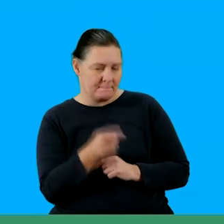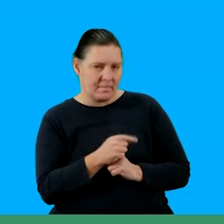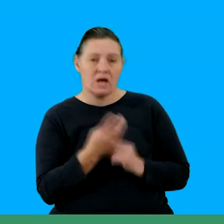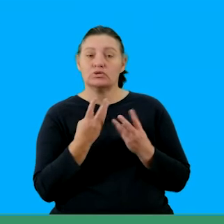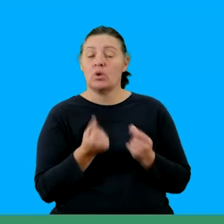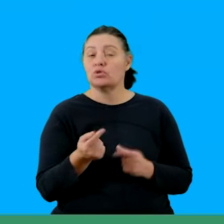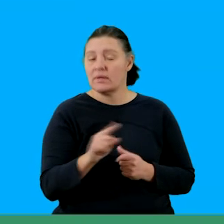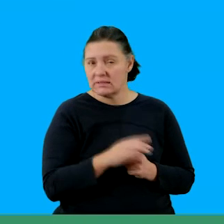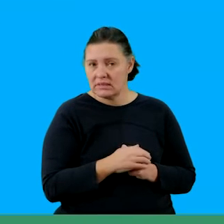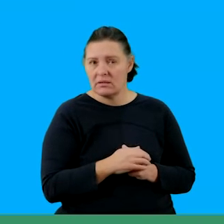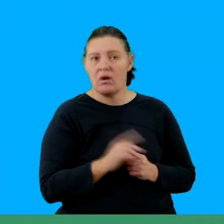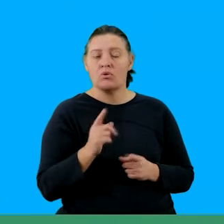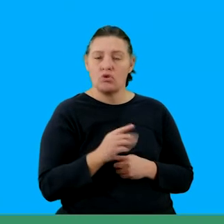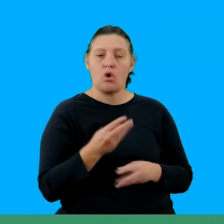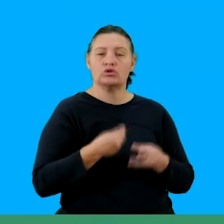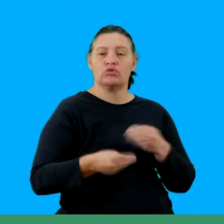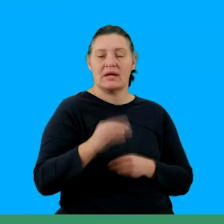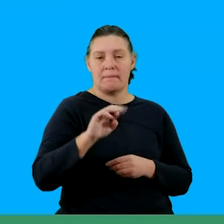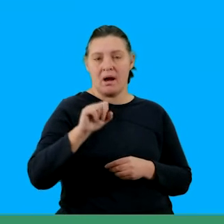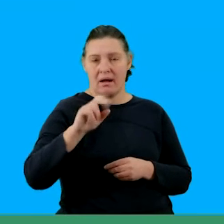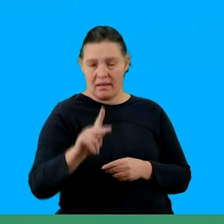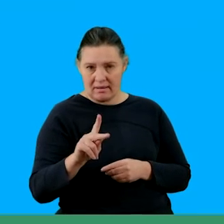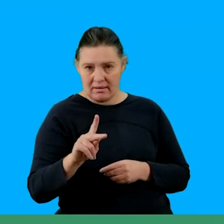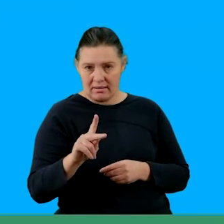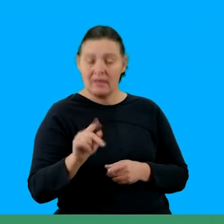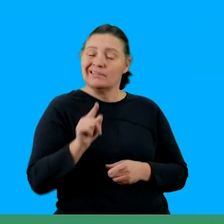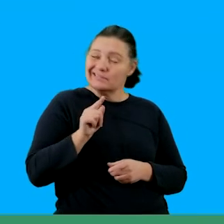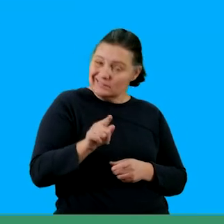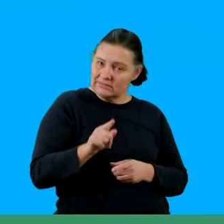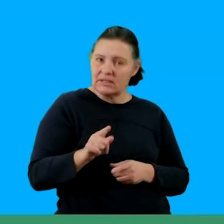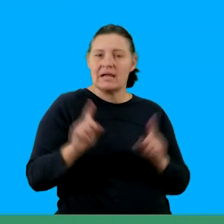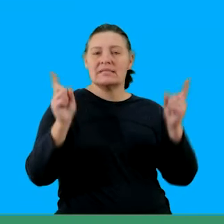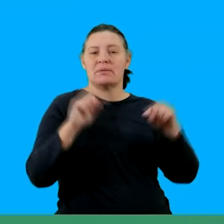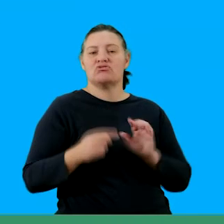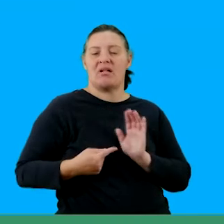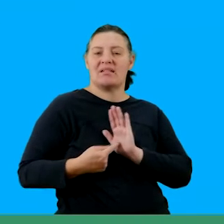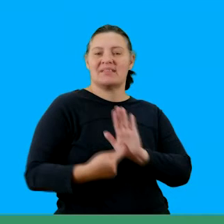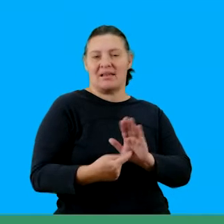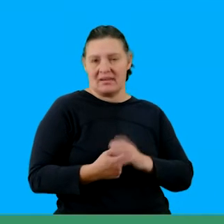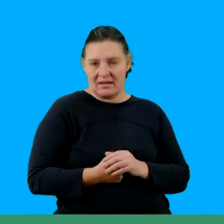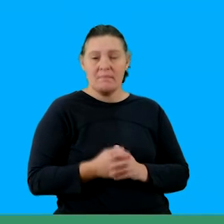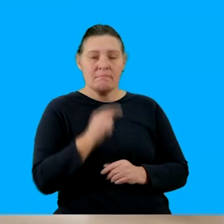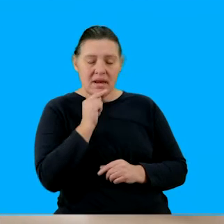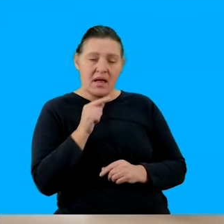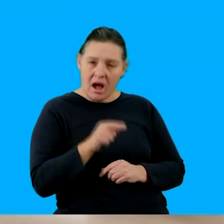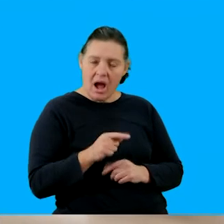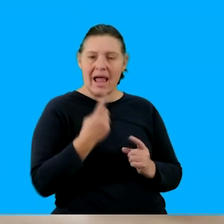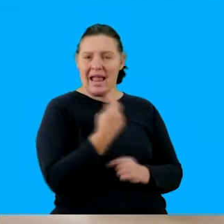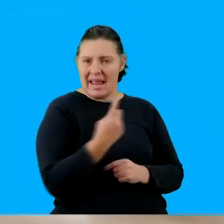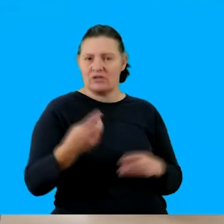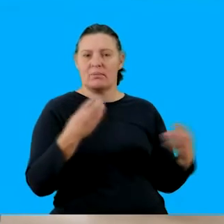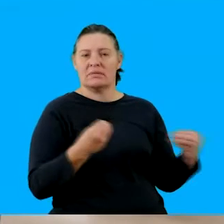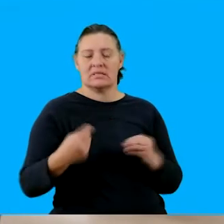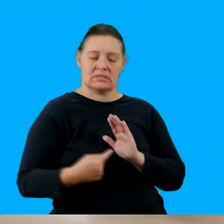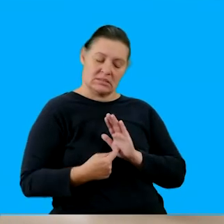the solution is your trademark. Your trademark is a special sign that each and every business should